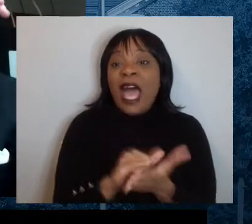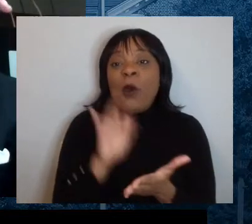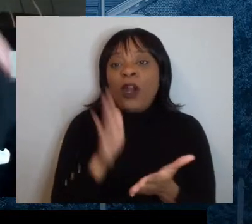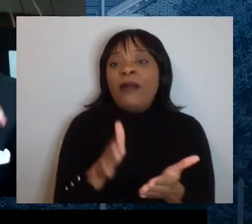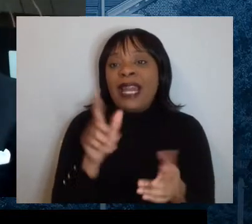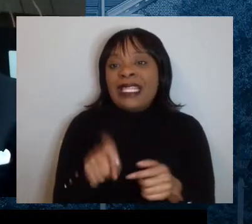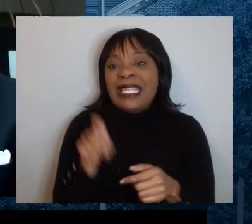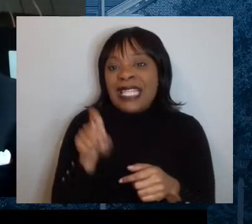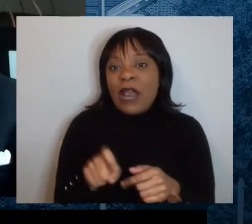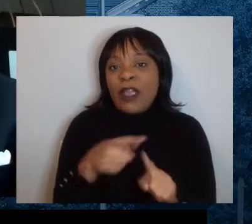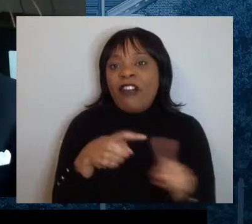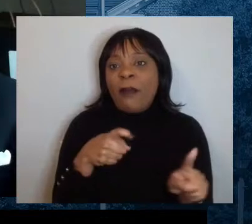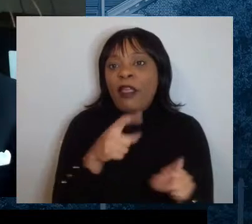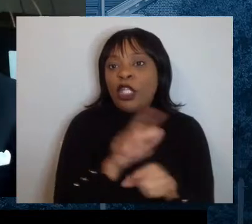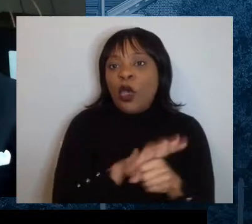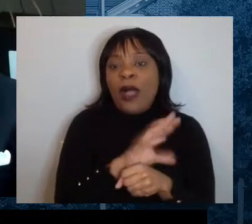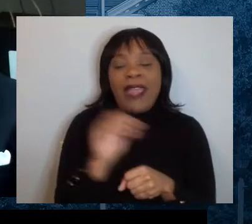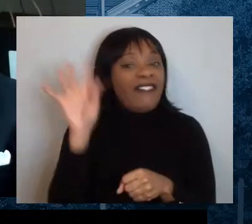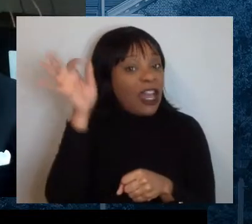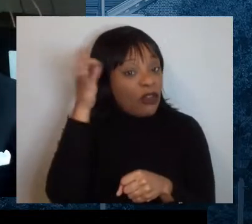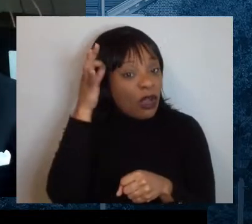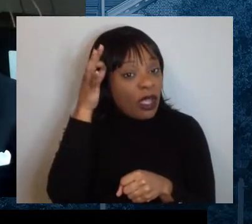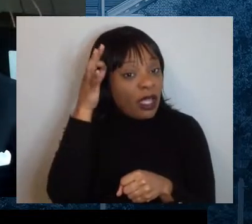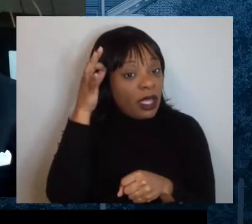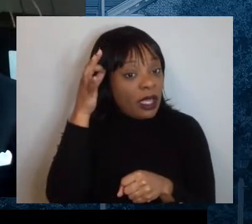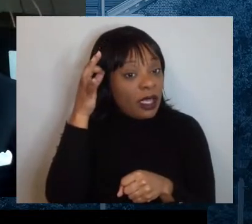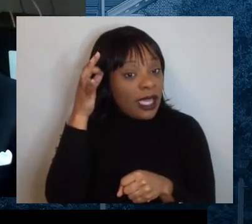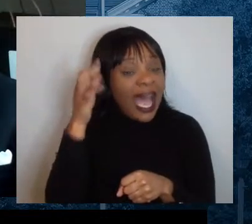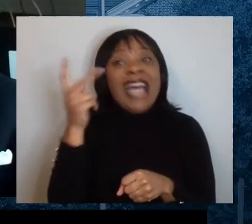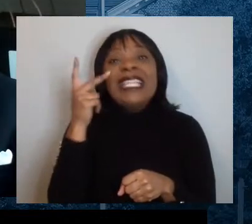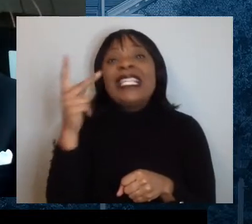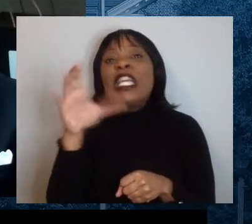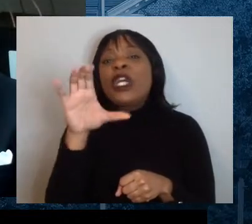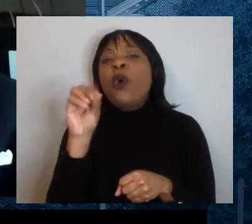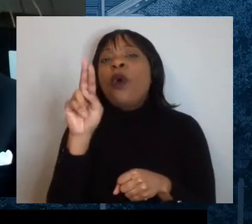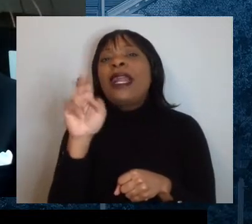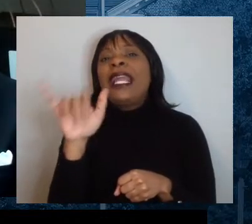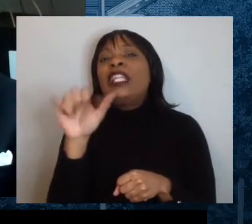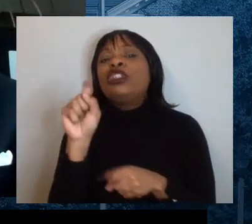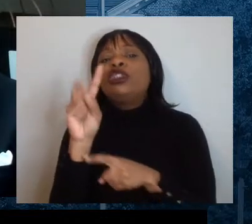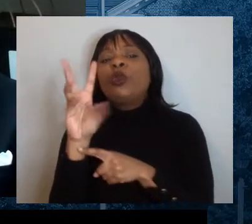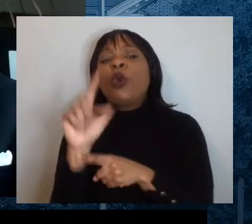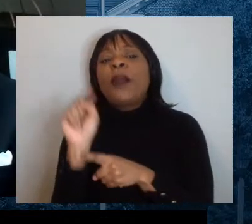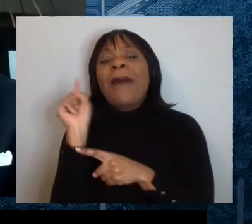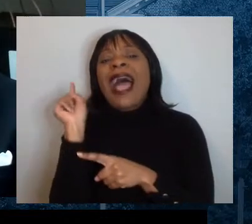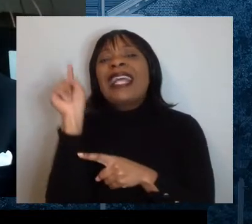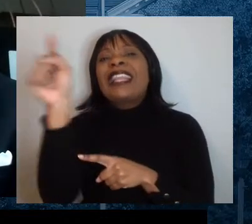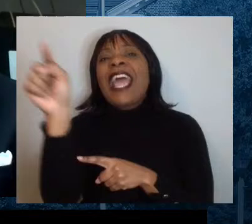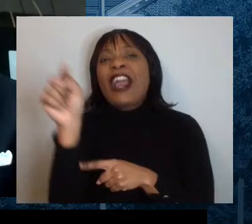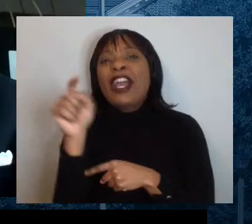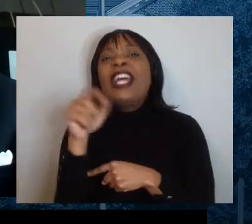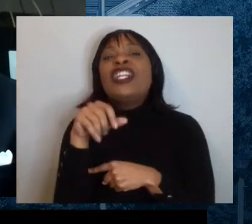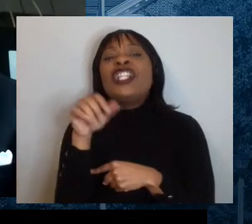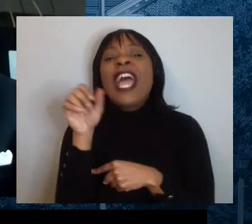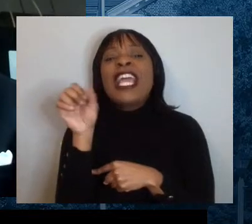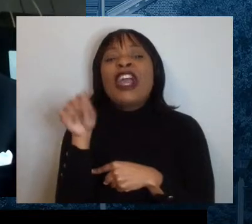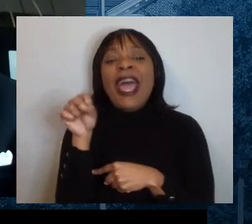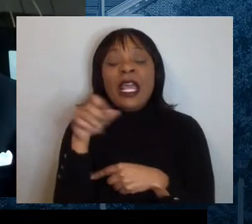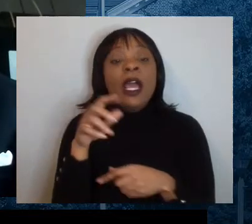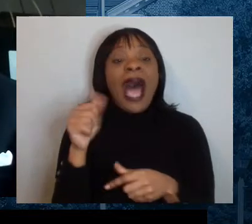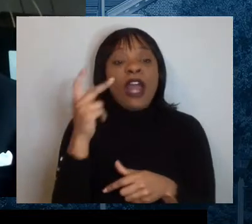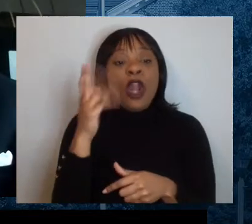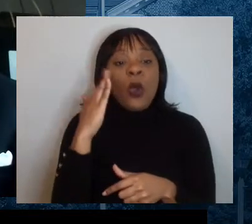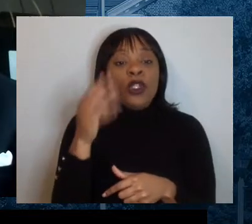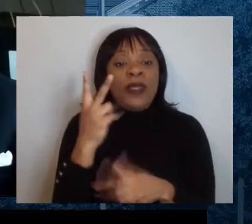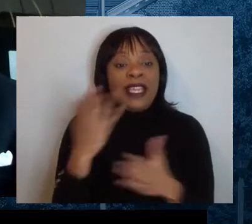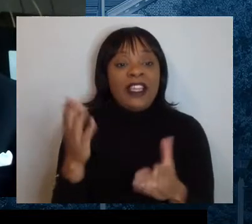local friends. I see Courtney Stewart back there shaking her head. I learned 2 things before I came today. One, that Courtney Stewart,